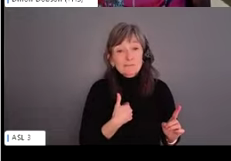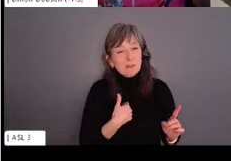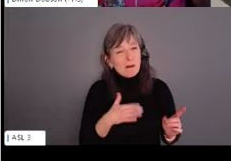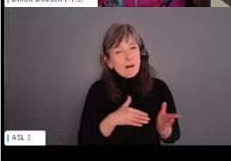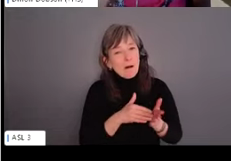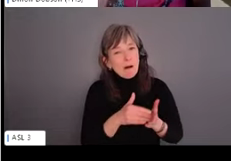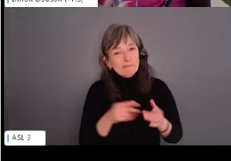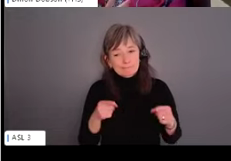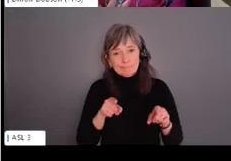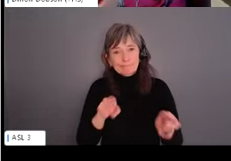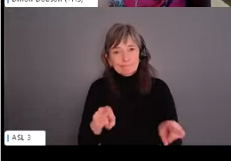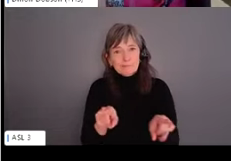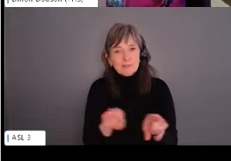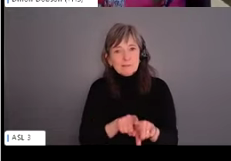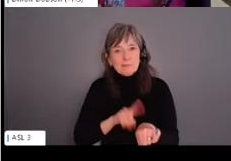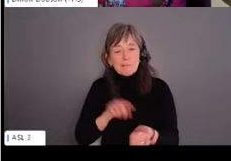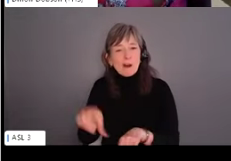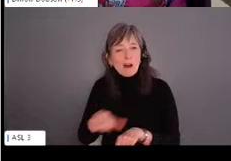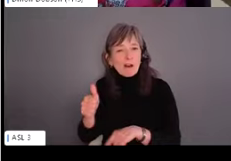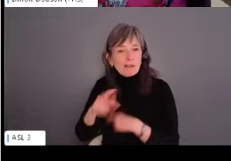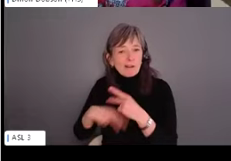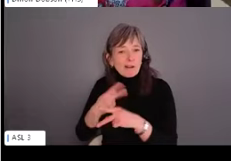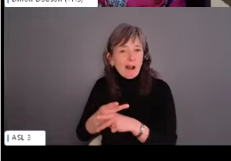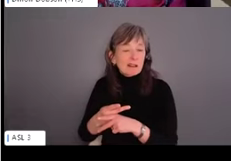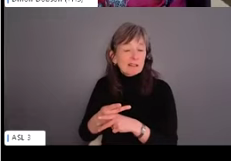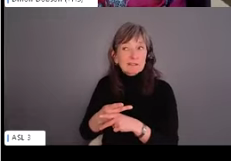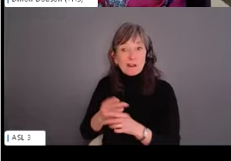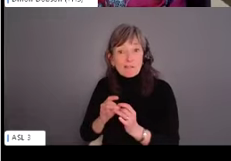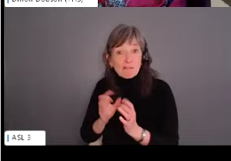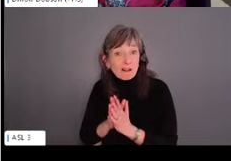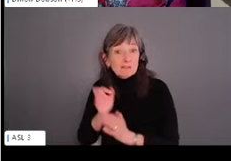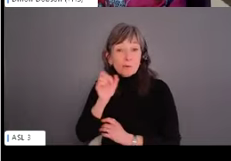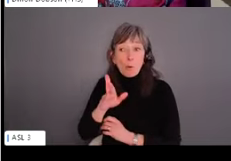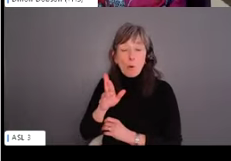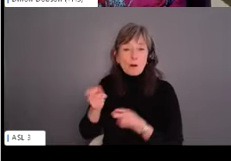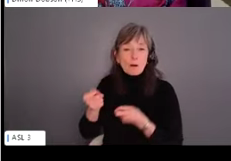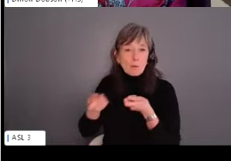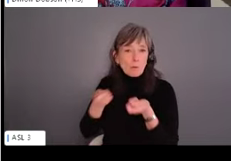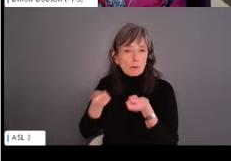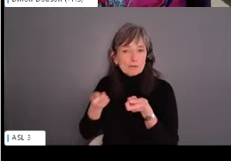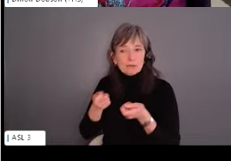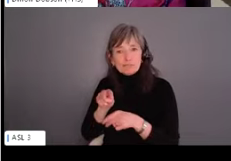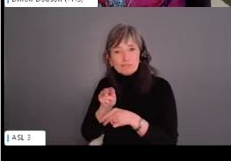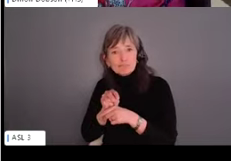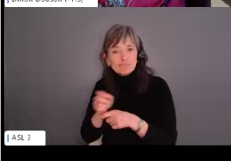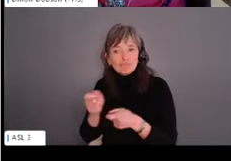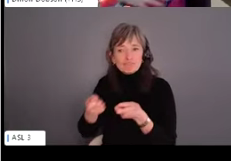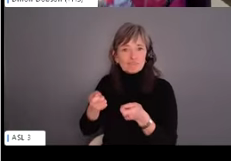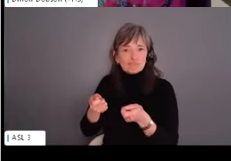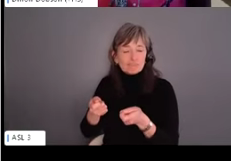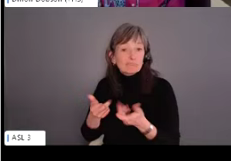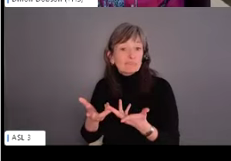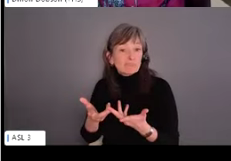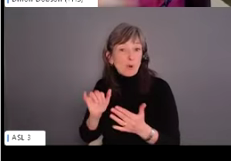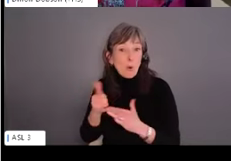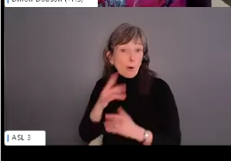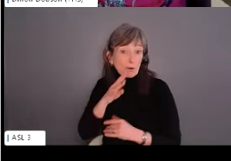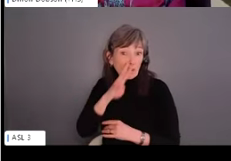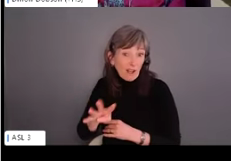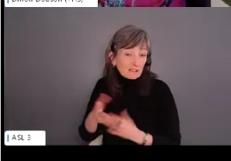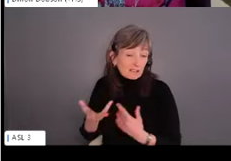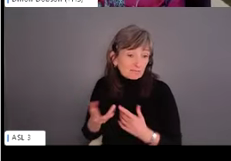alongside other forms of violence or coercive control or neglect that might be occurring. And so it gives us this broader lens